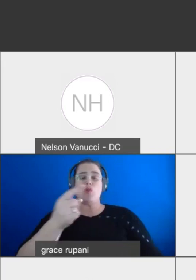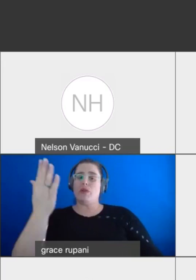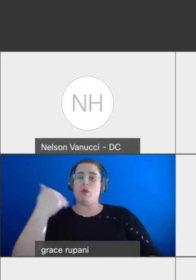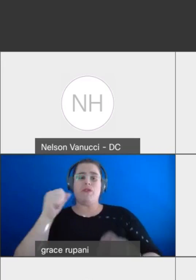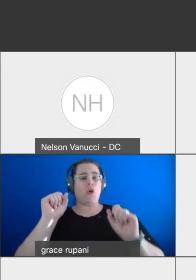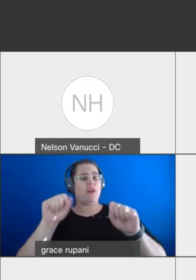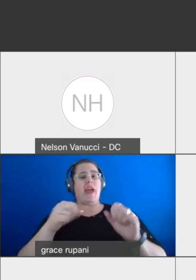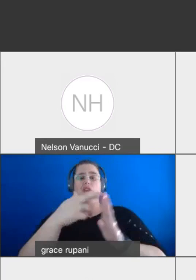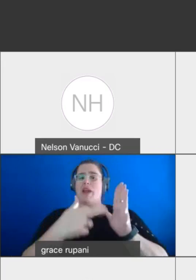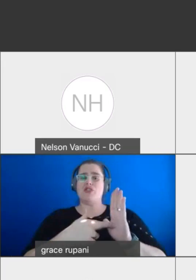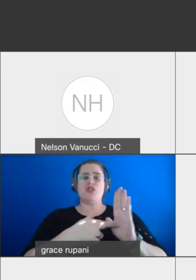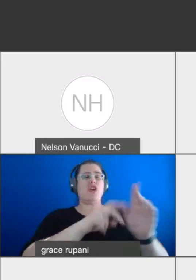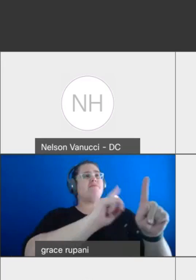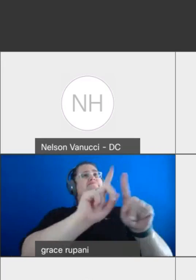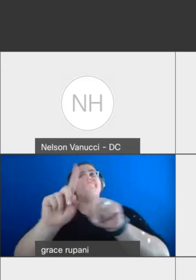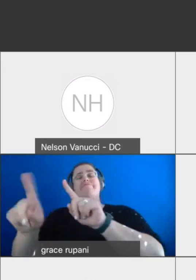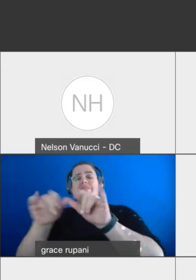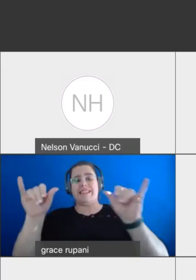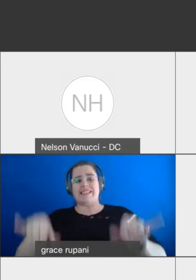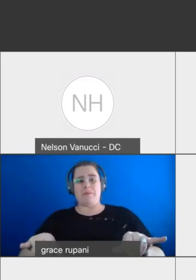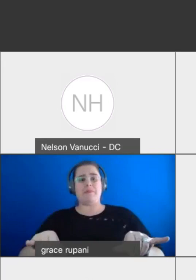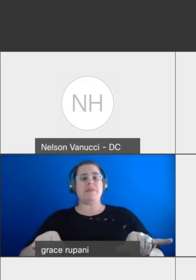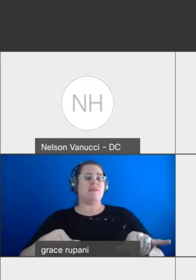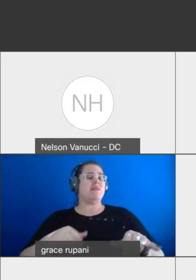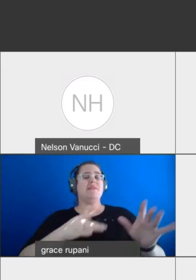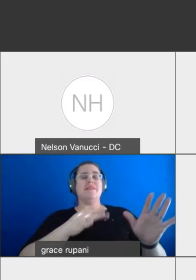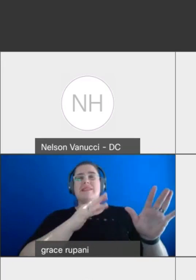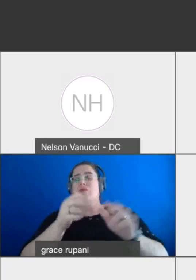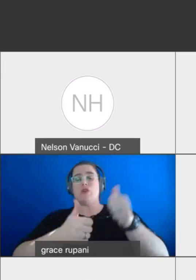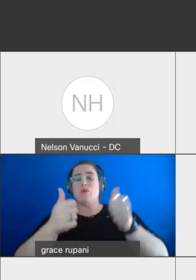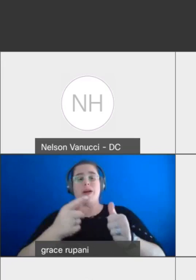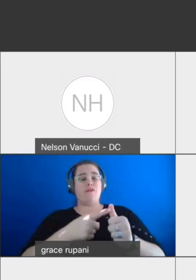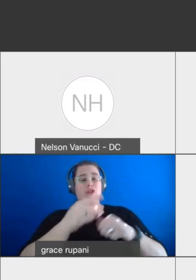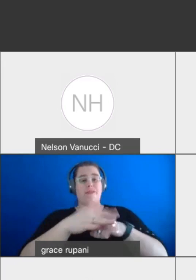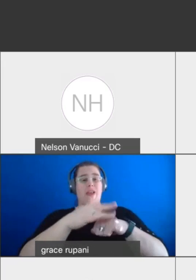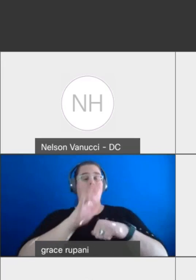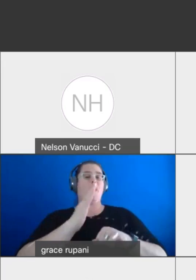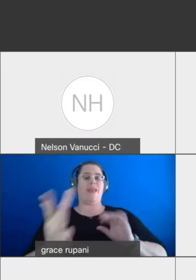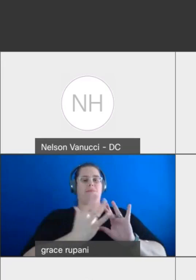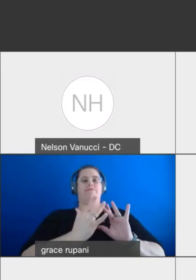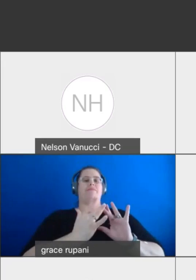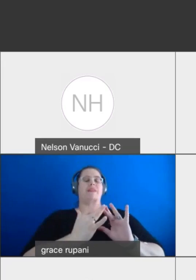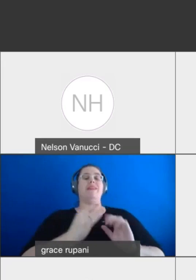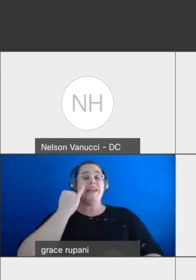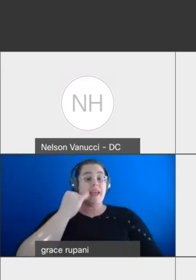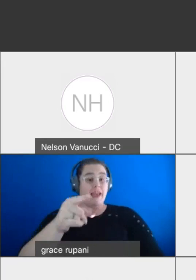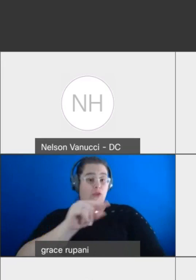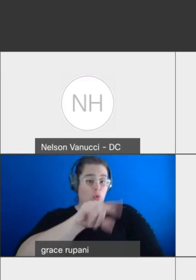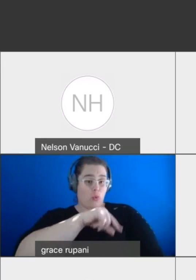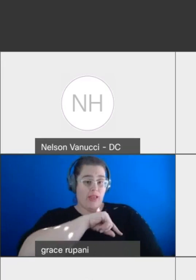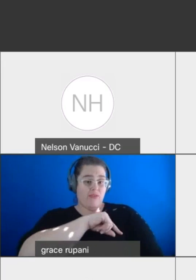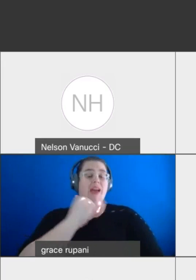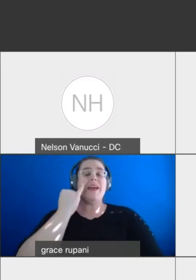get texts from them as long as you qualify, like with the hospital systems. If you're listed as